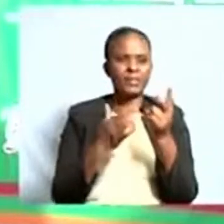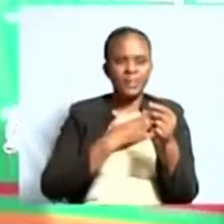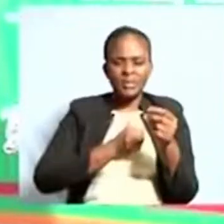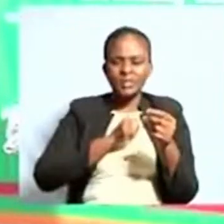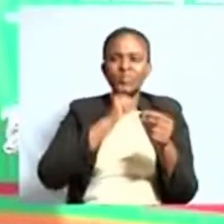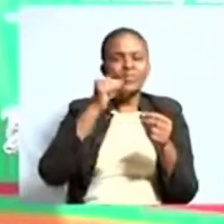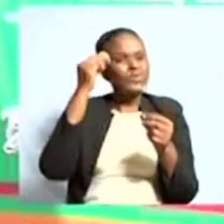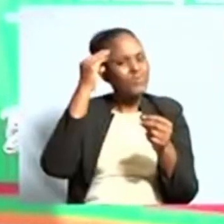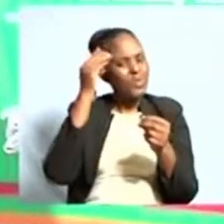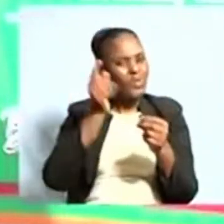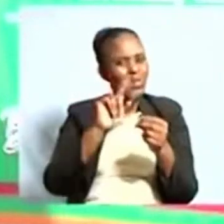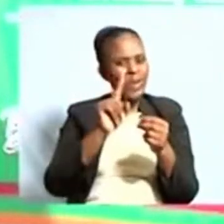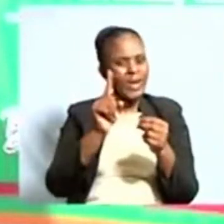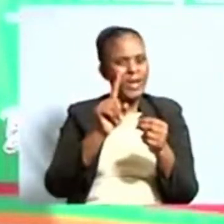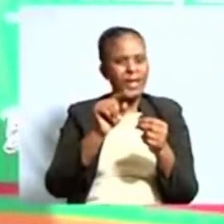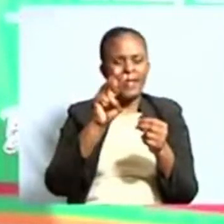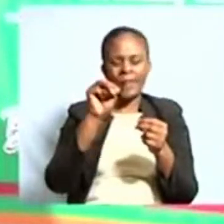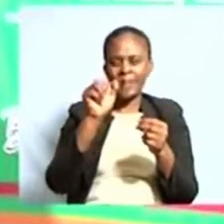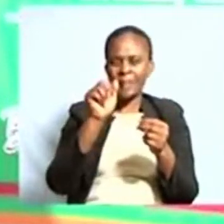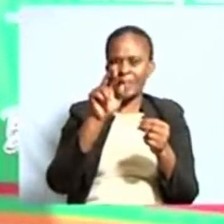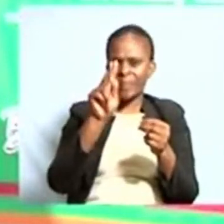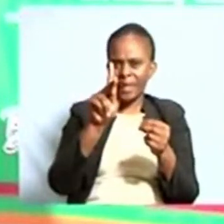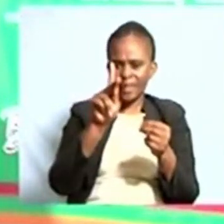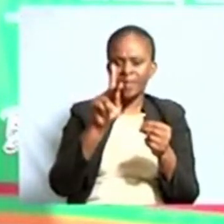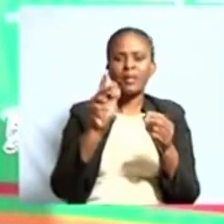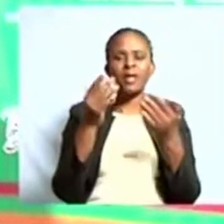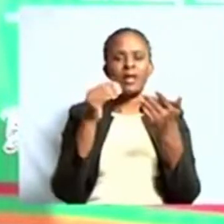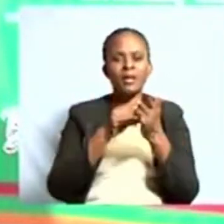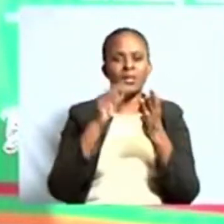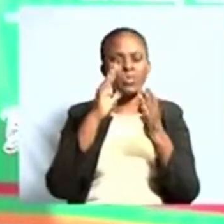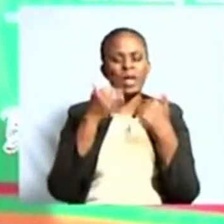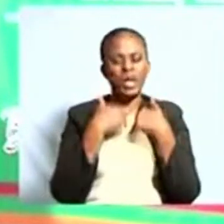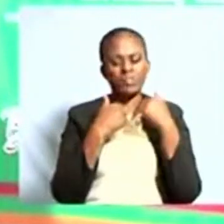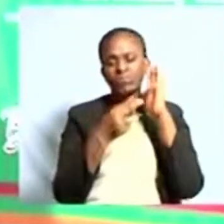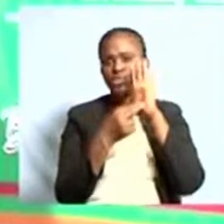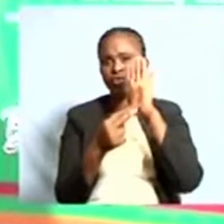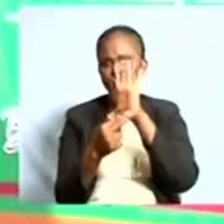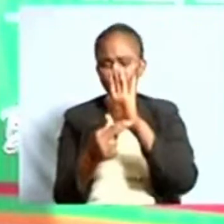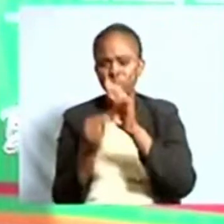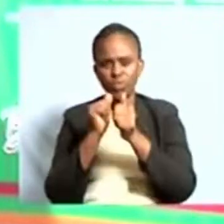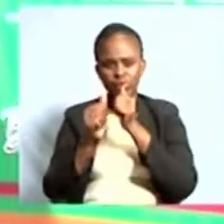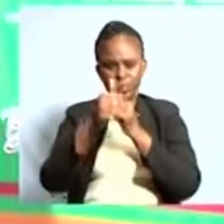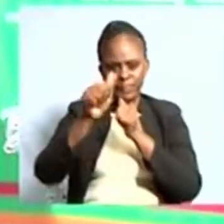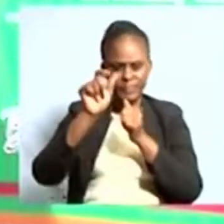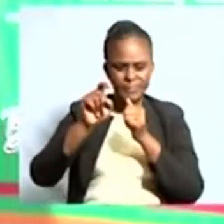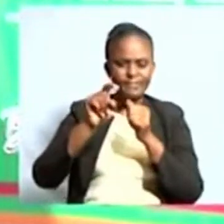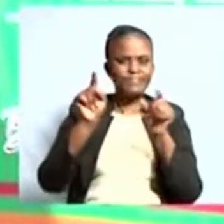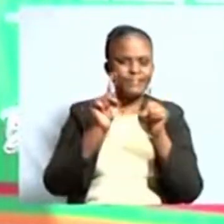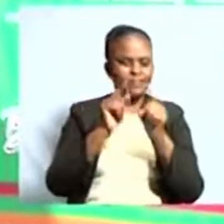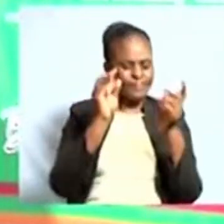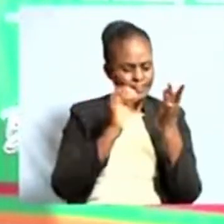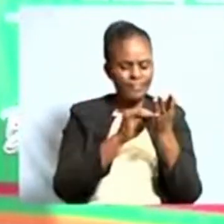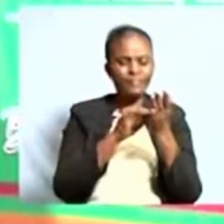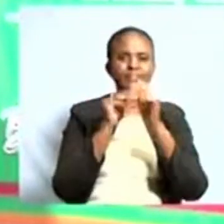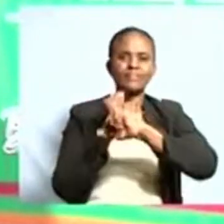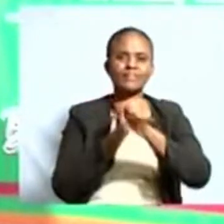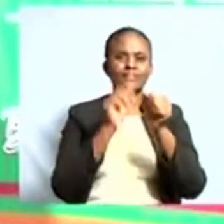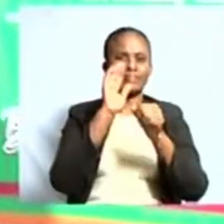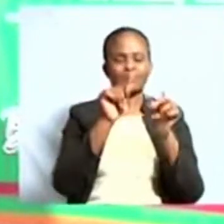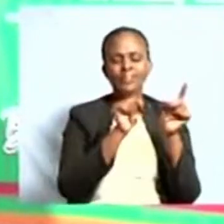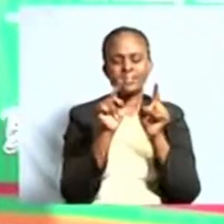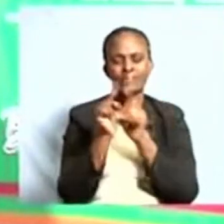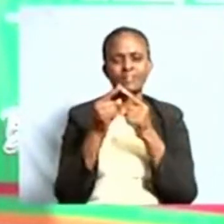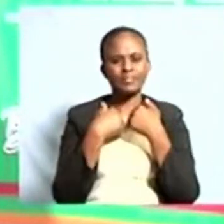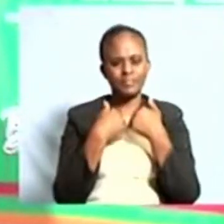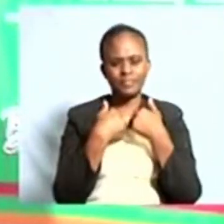the mark is. Then there will be a trademark, which you need to be protected as well. It will also have